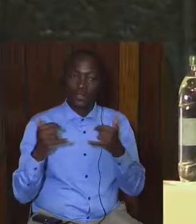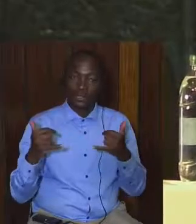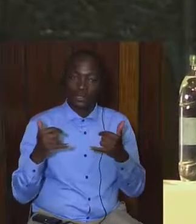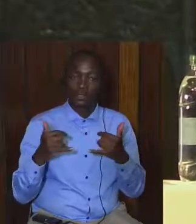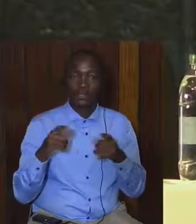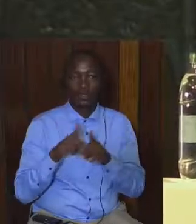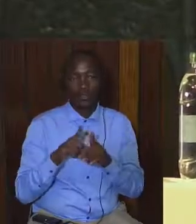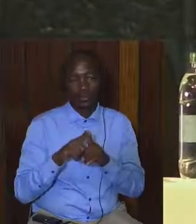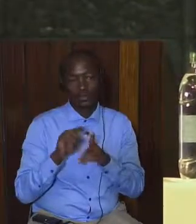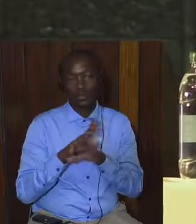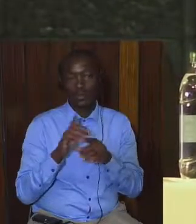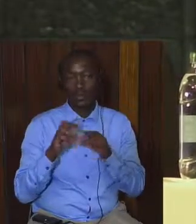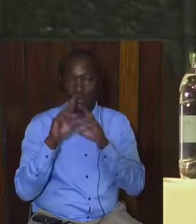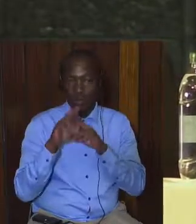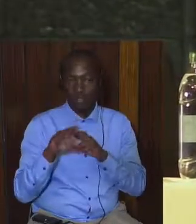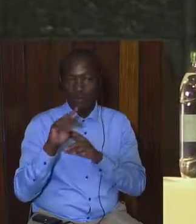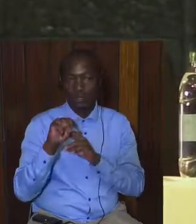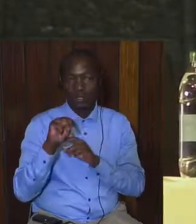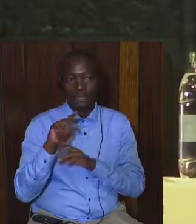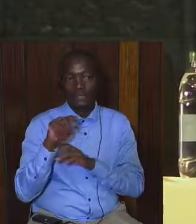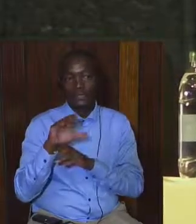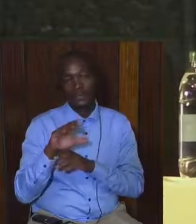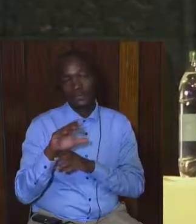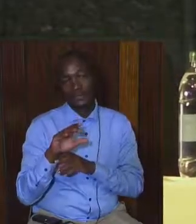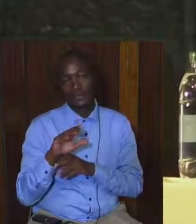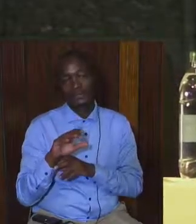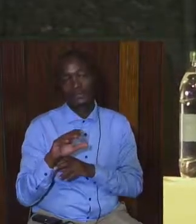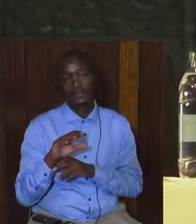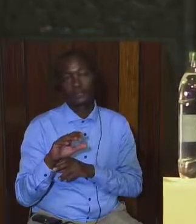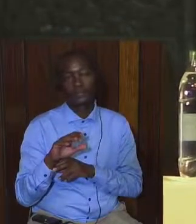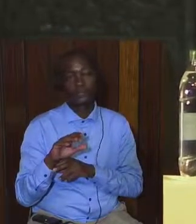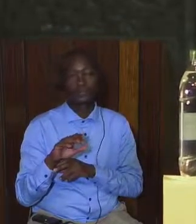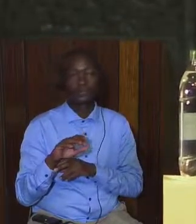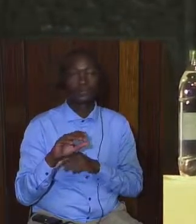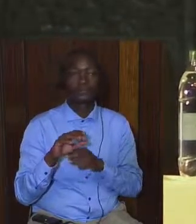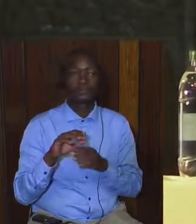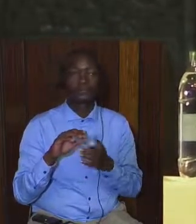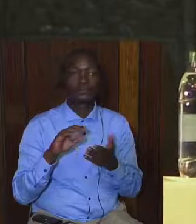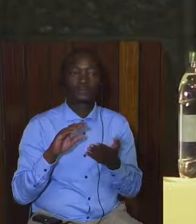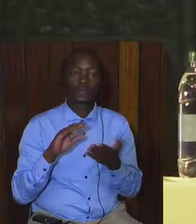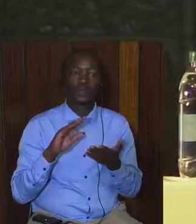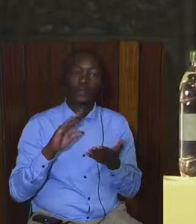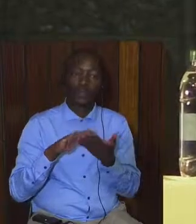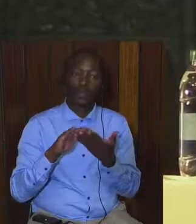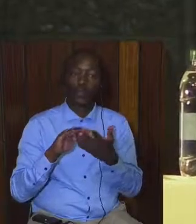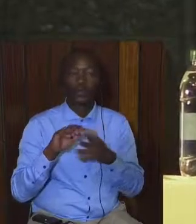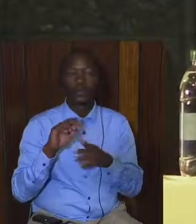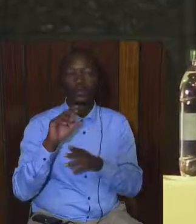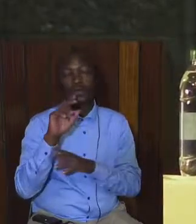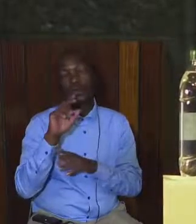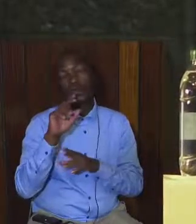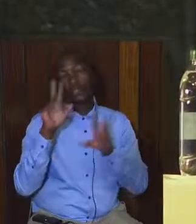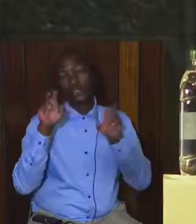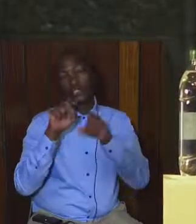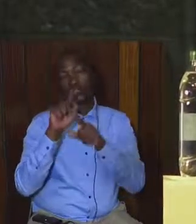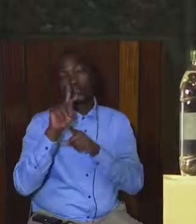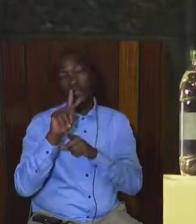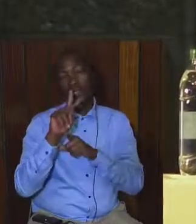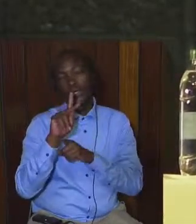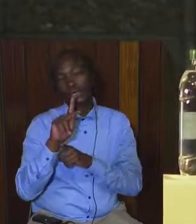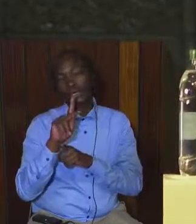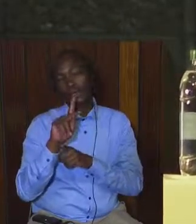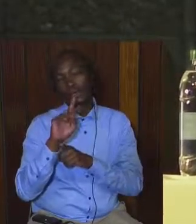and also our honorable MEC. So on the issue of the K54 and